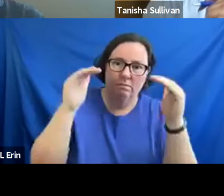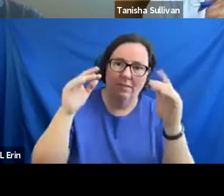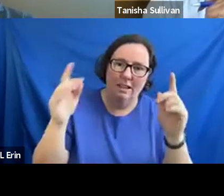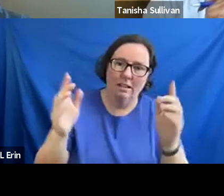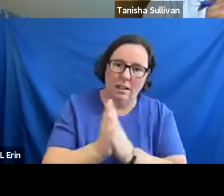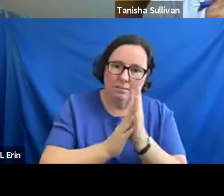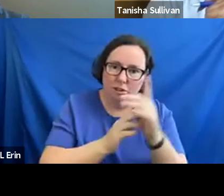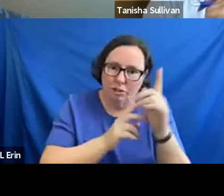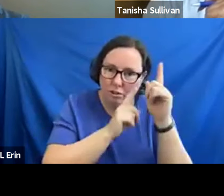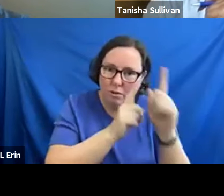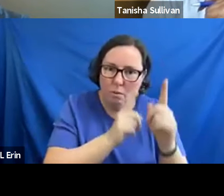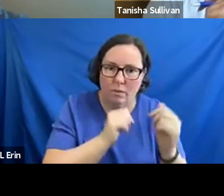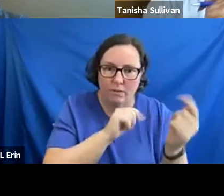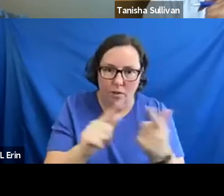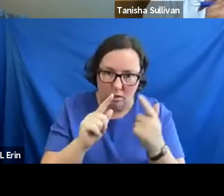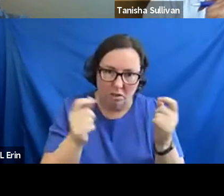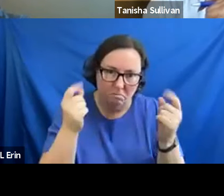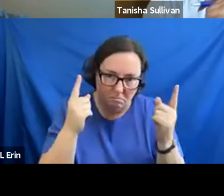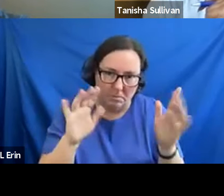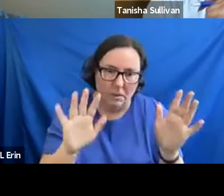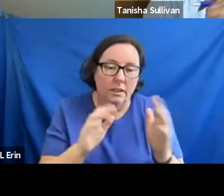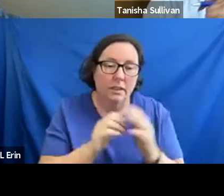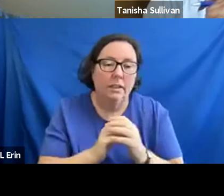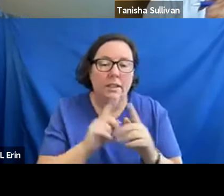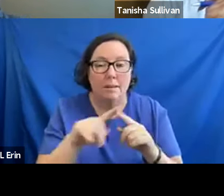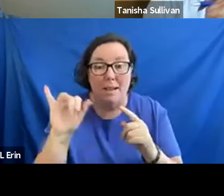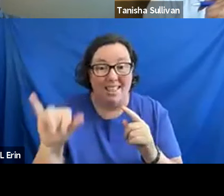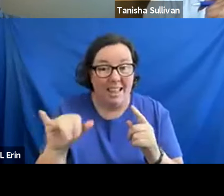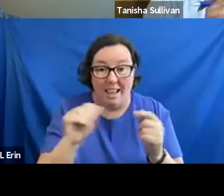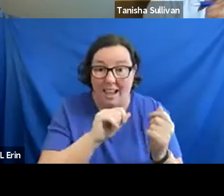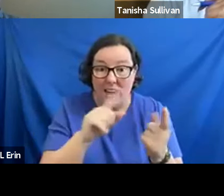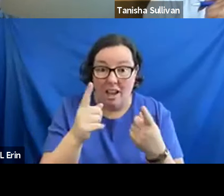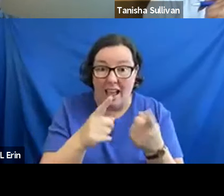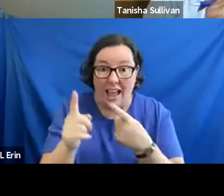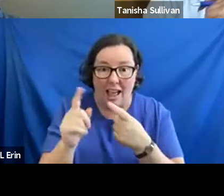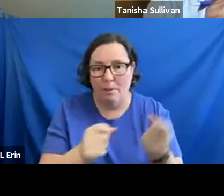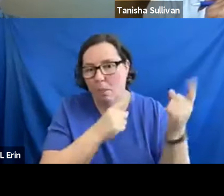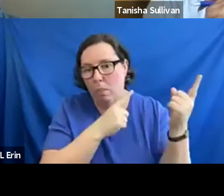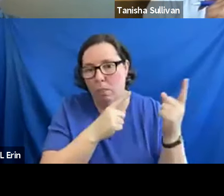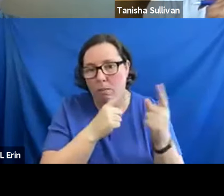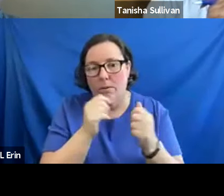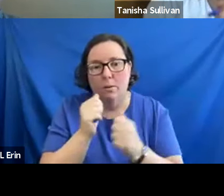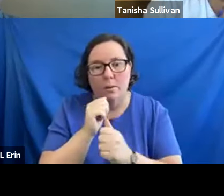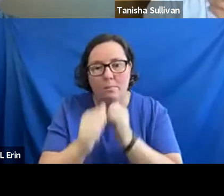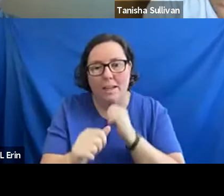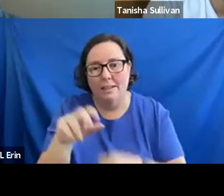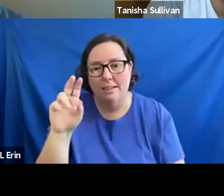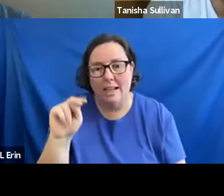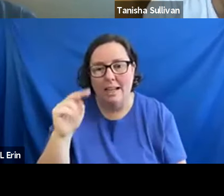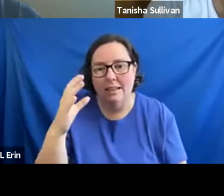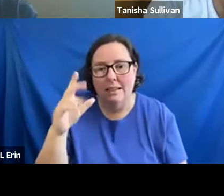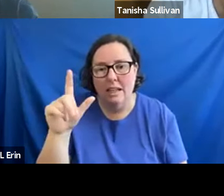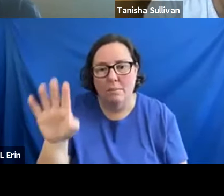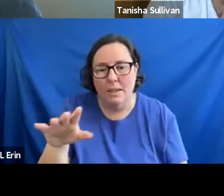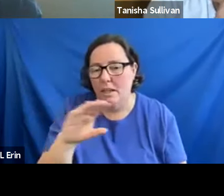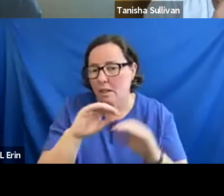goals for everyone. That all went out the window when No Child Left Behind was passed. Because what